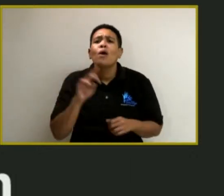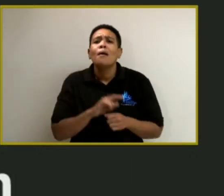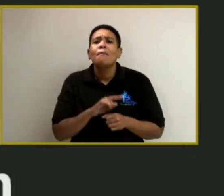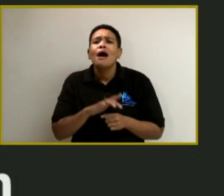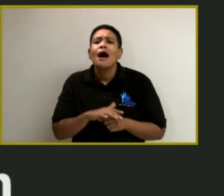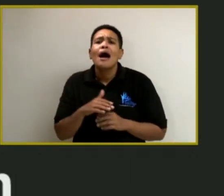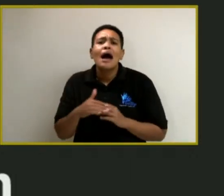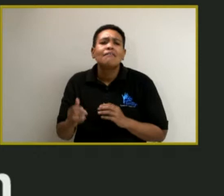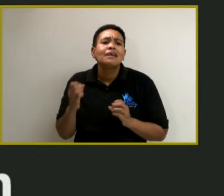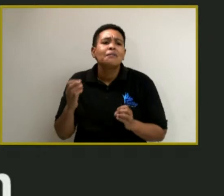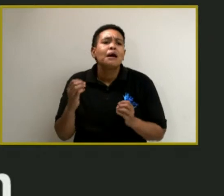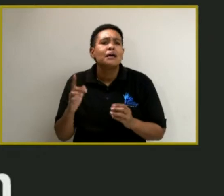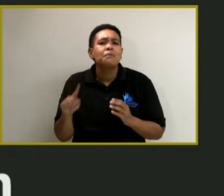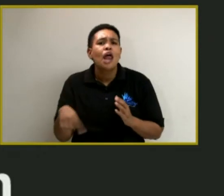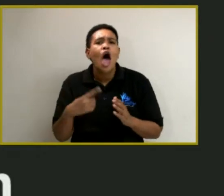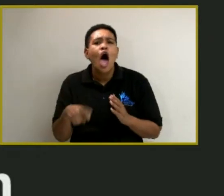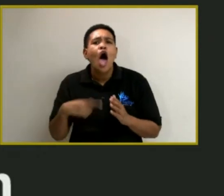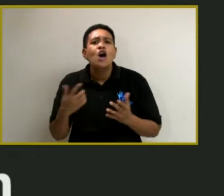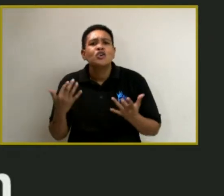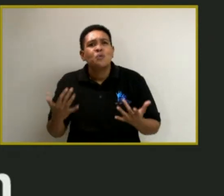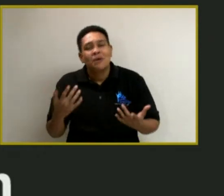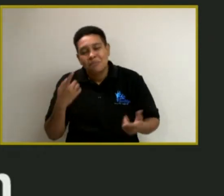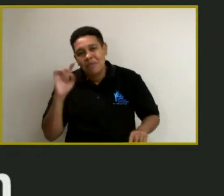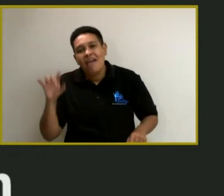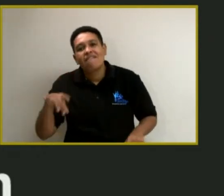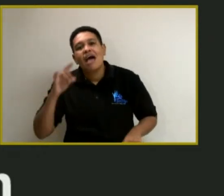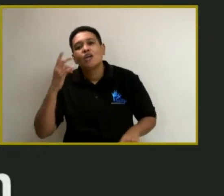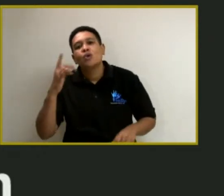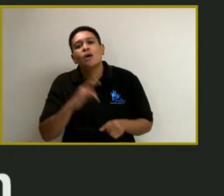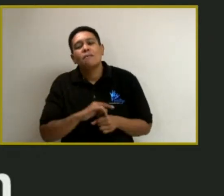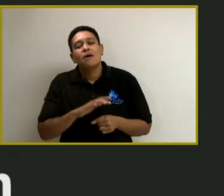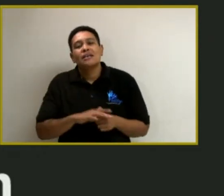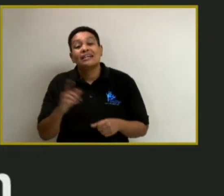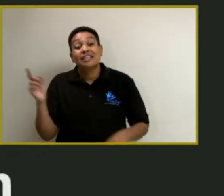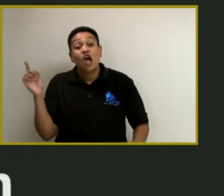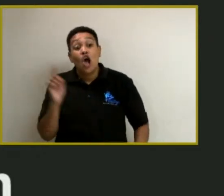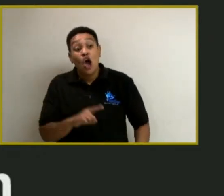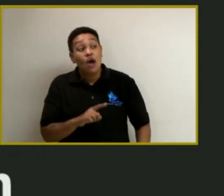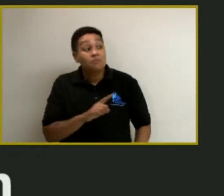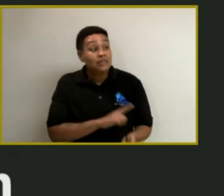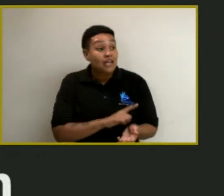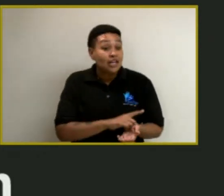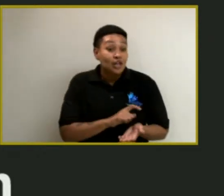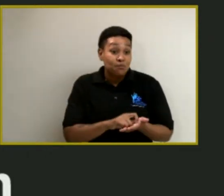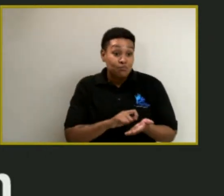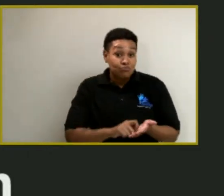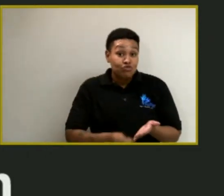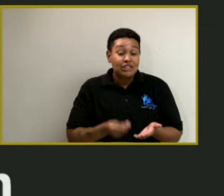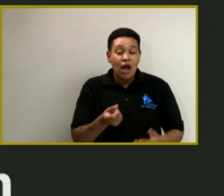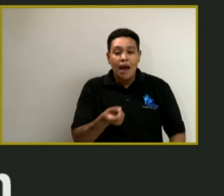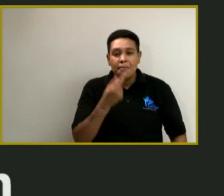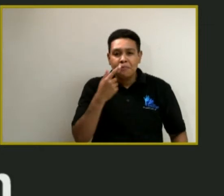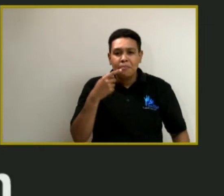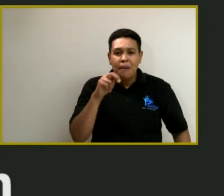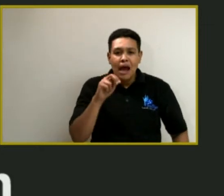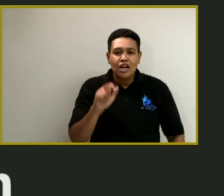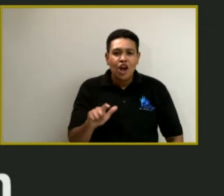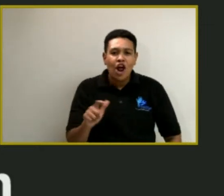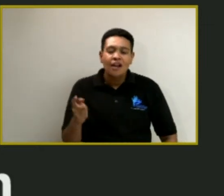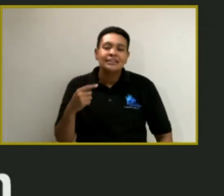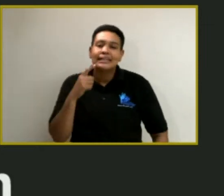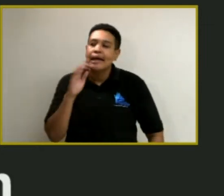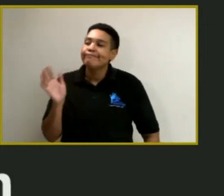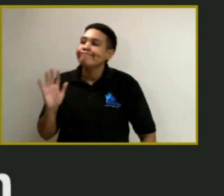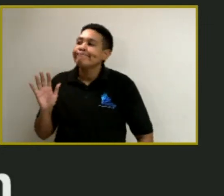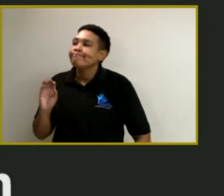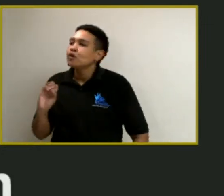many, many hours of waiting. The nurse came by, said that the doctor prescribed Panadol. Then she came back, oh, no